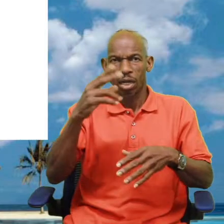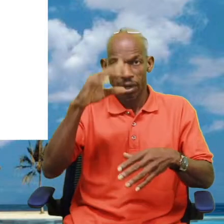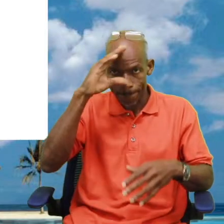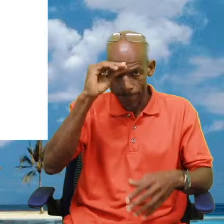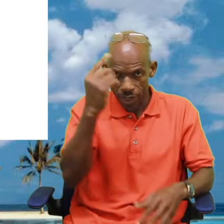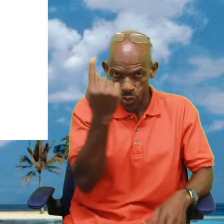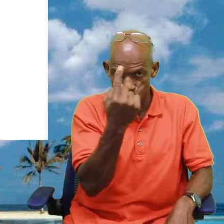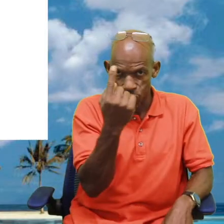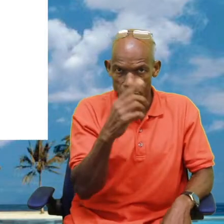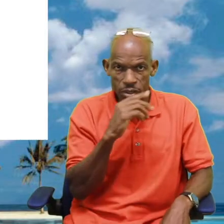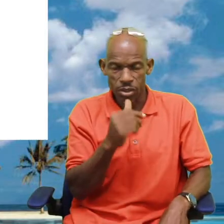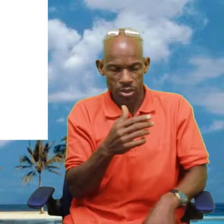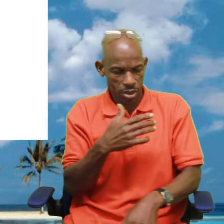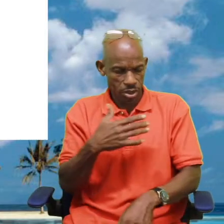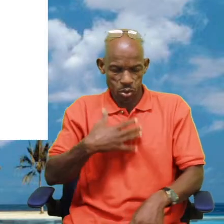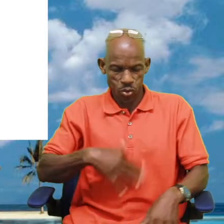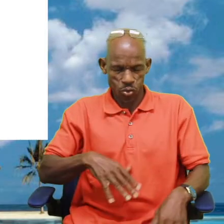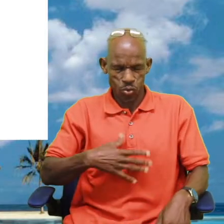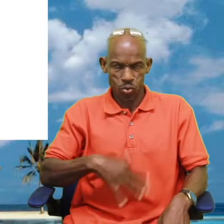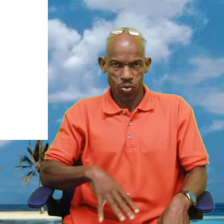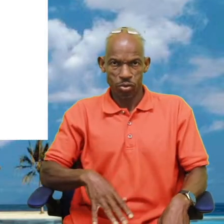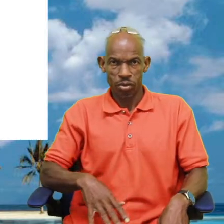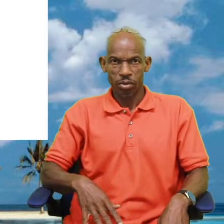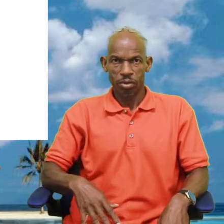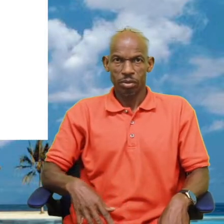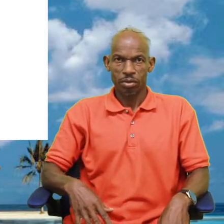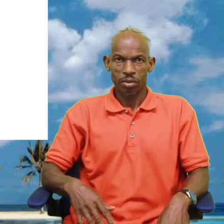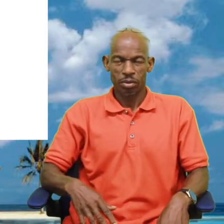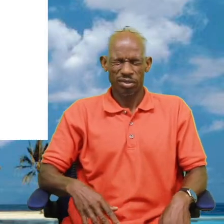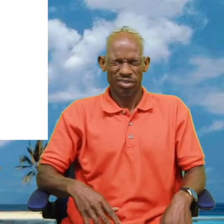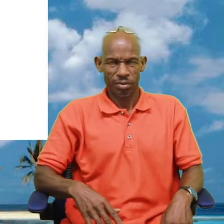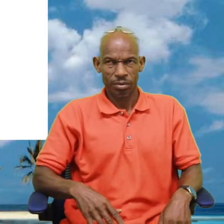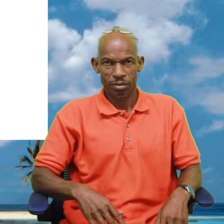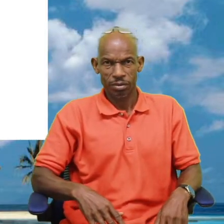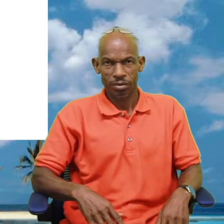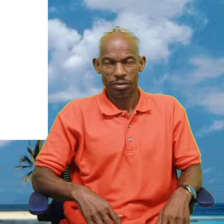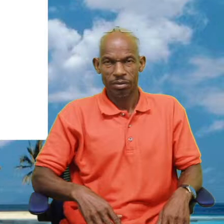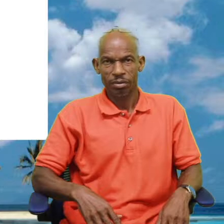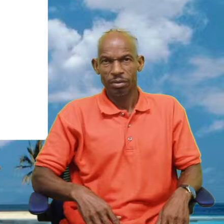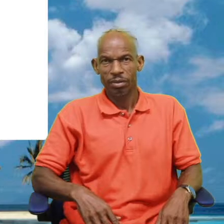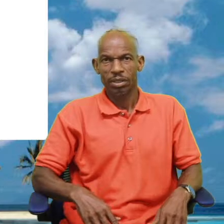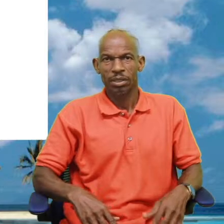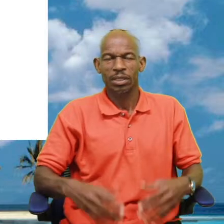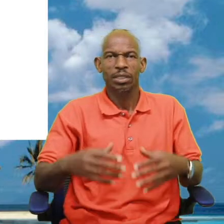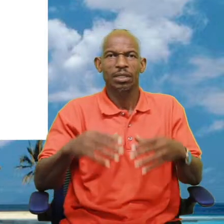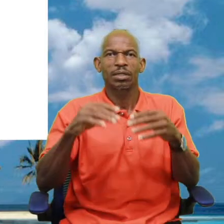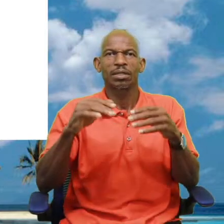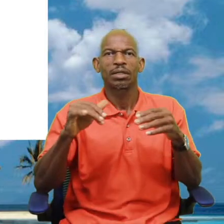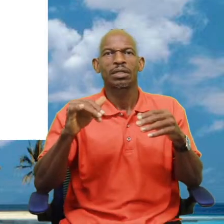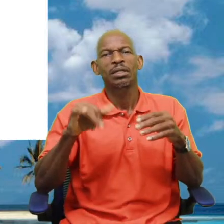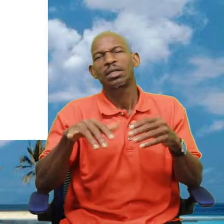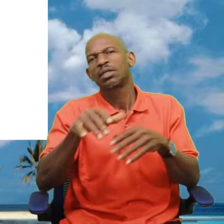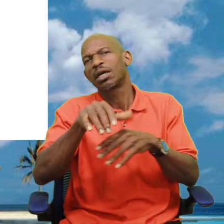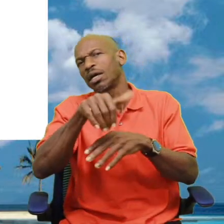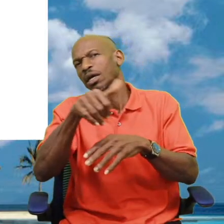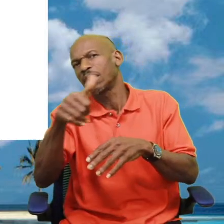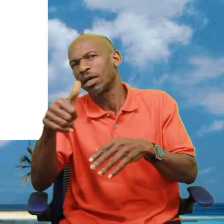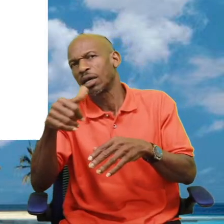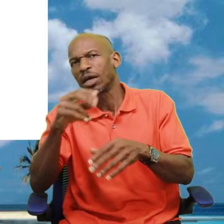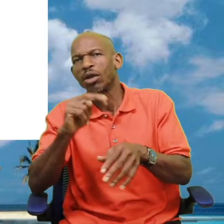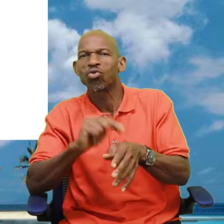the doctor alone. We're not looking at the clothes he's wearing because that will be another noun we have to